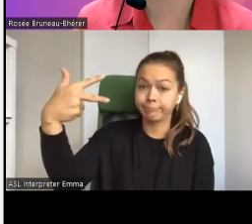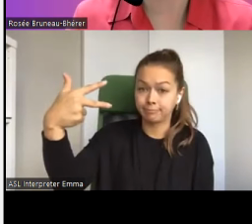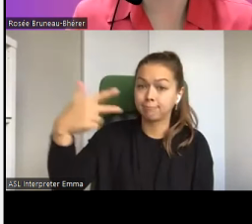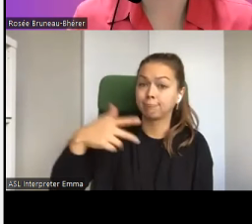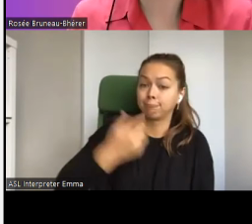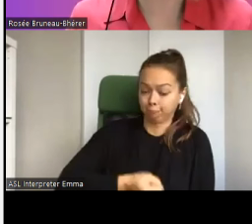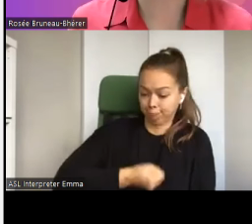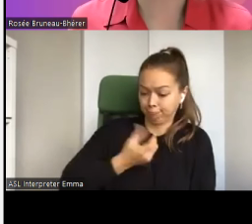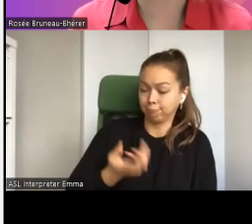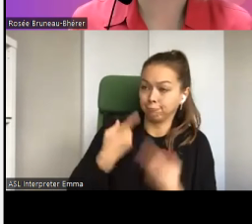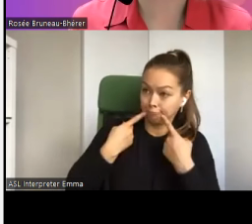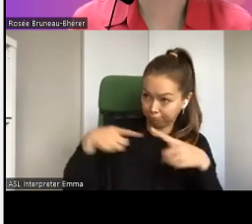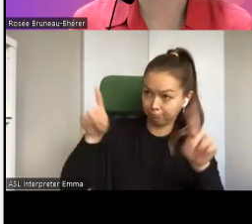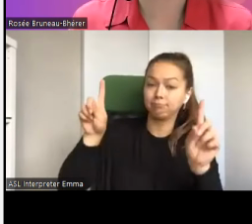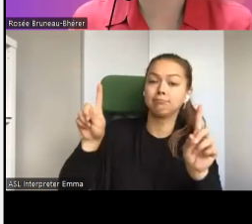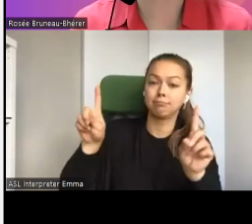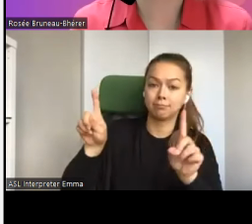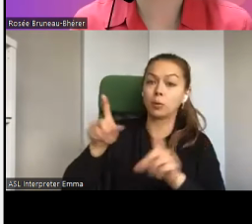abuser and to